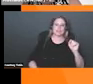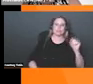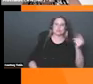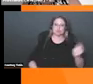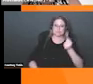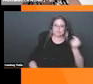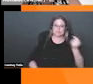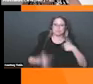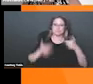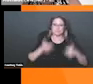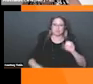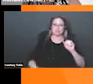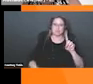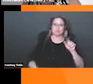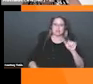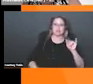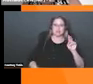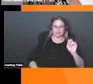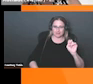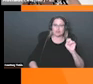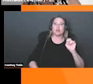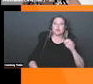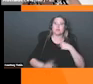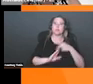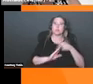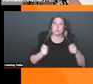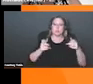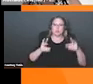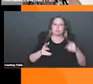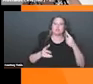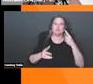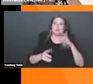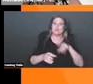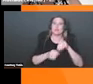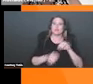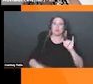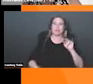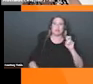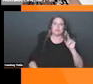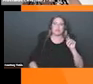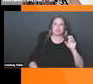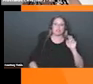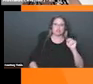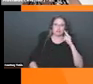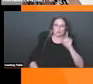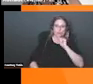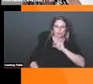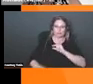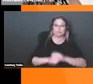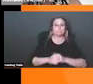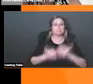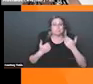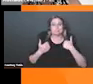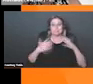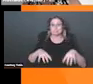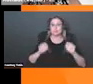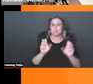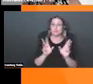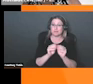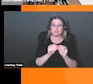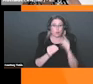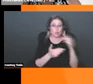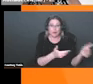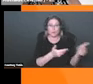our startup program here with Innovation Guelph, and I'm very excited to be hosting today's call. I'd first like to welcome our two